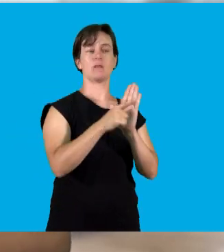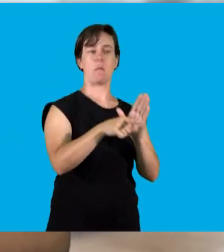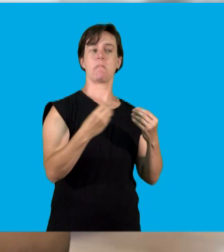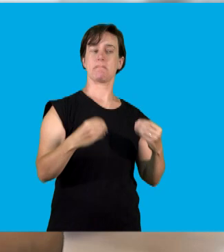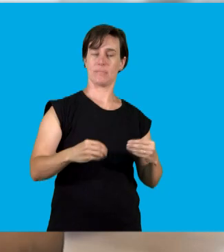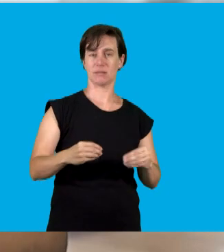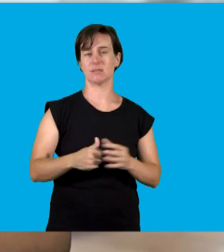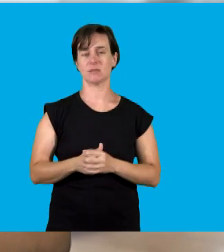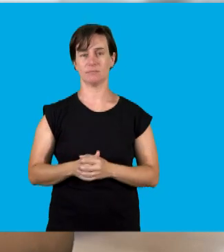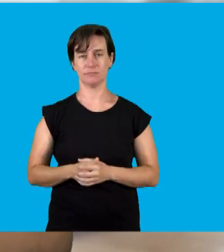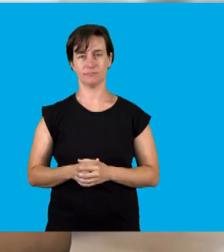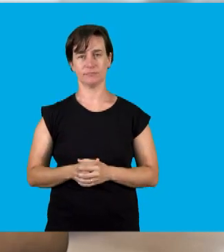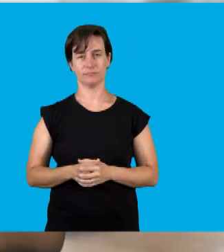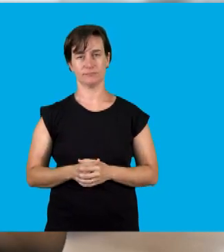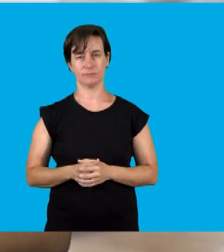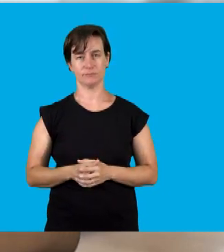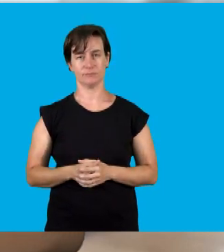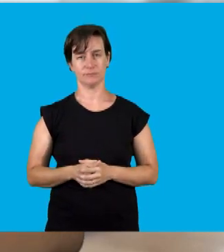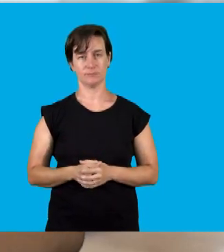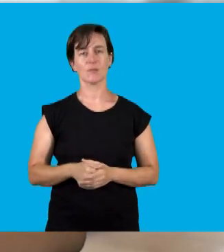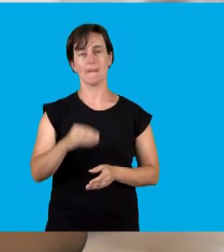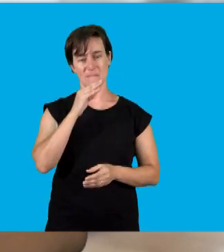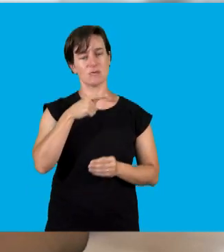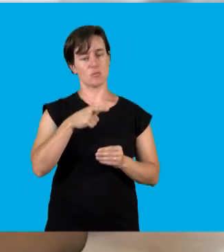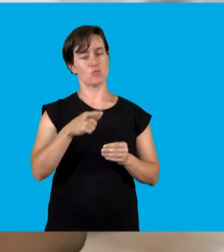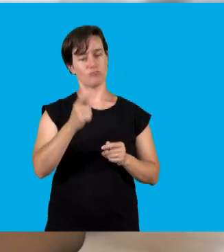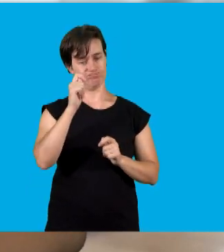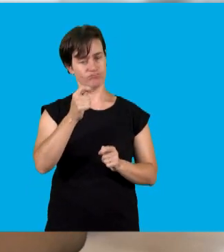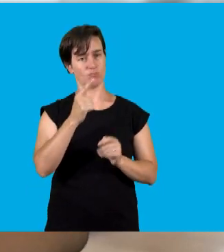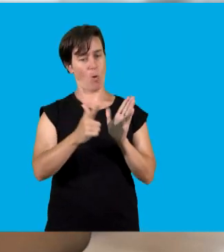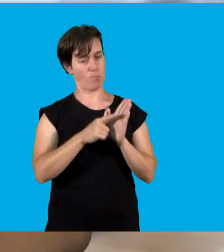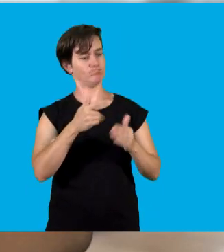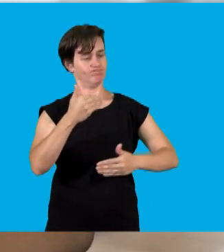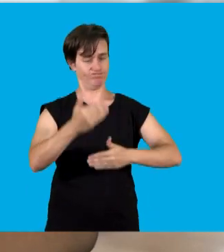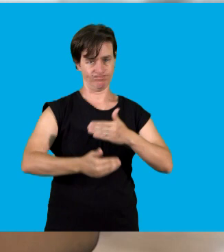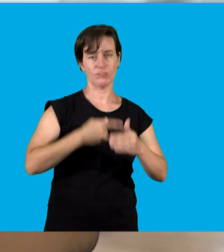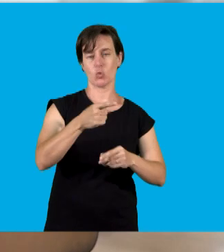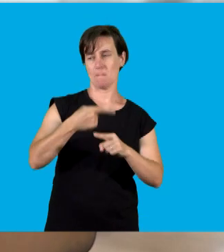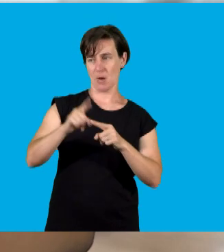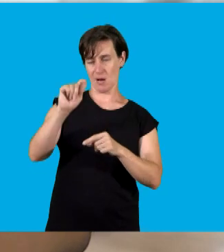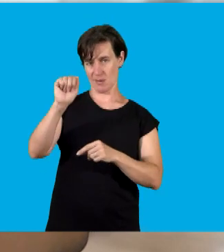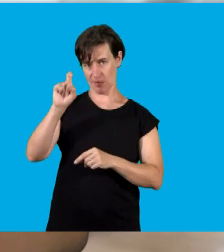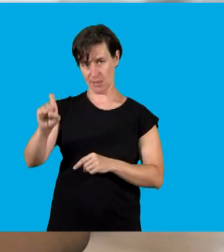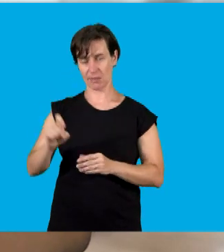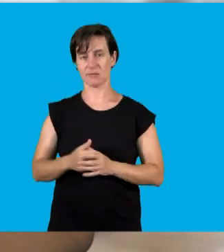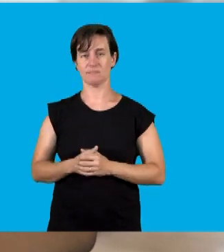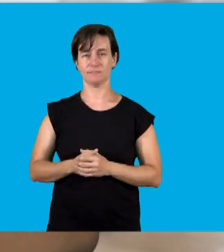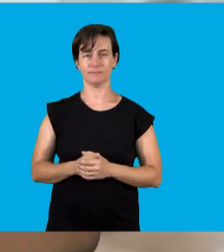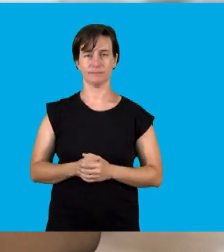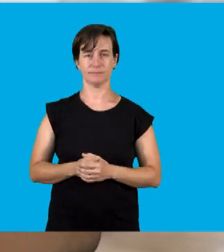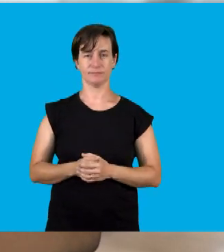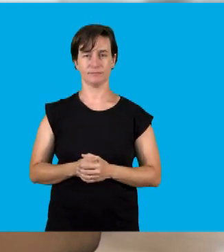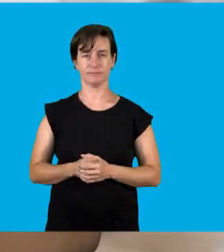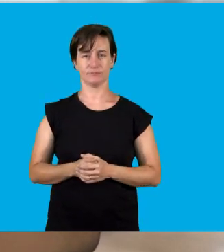business, a business that is known, a business that is operating legally, and a business that is also paying tax to the